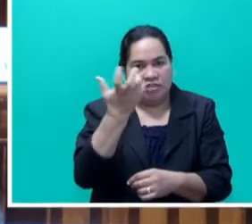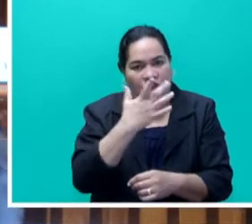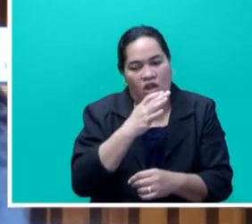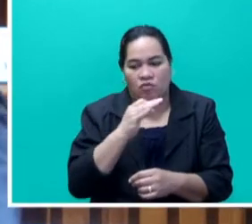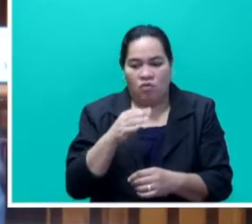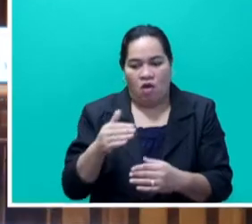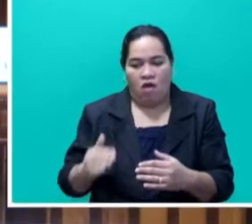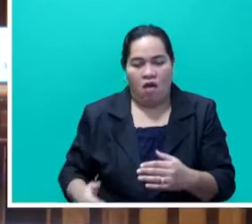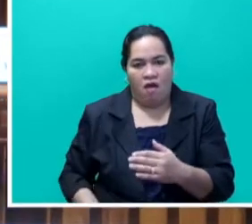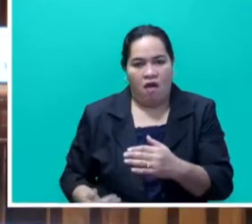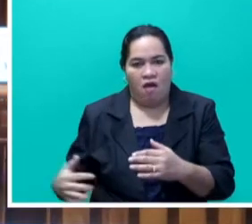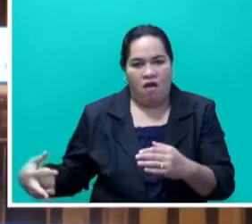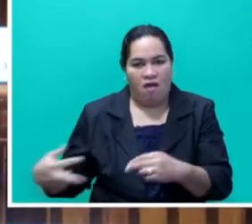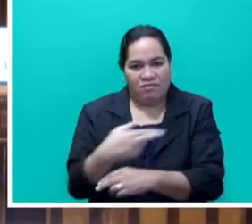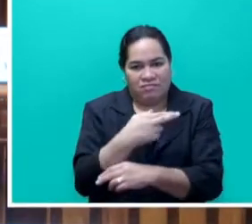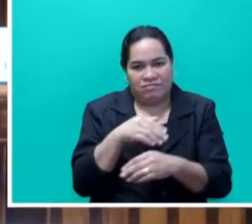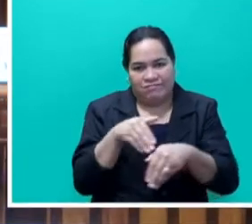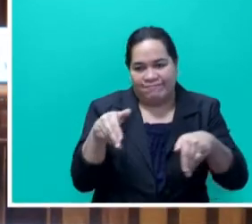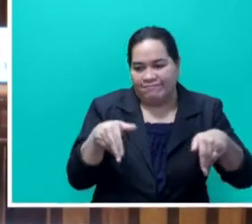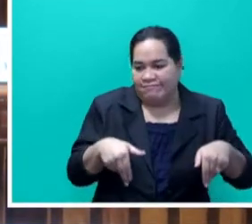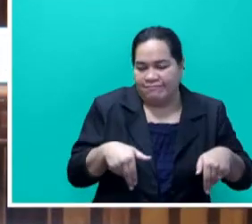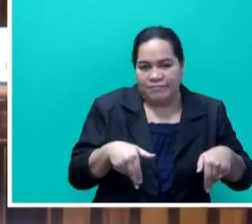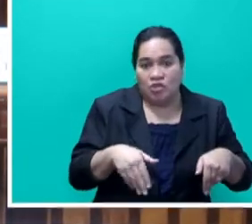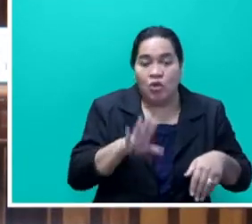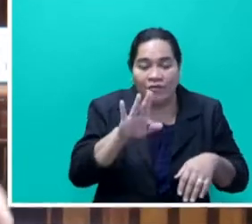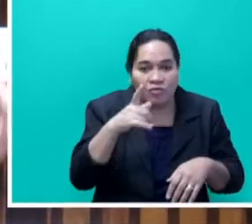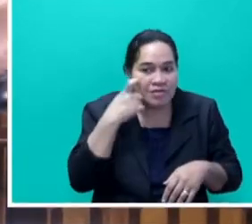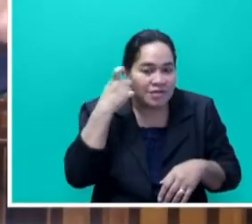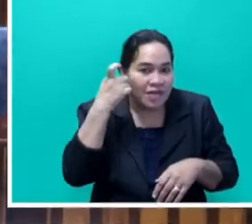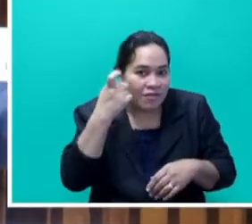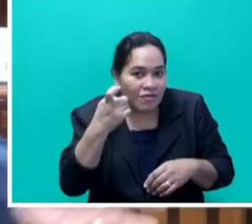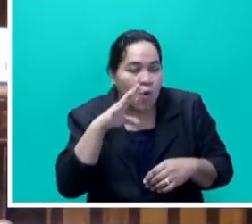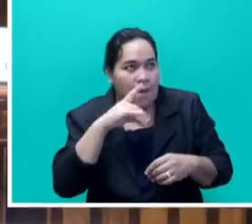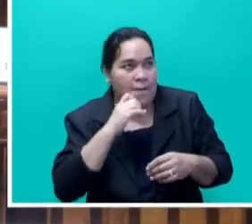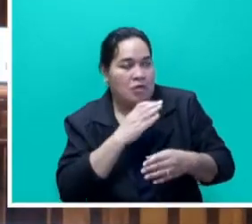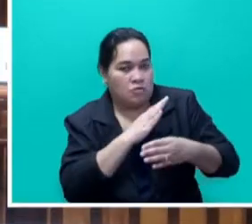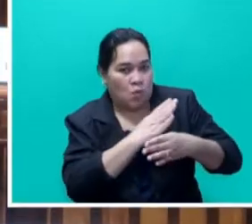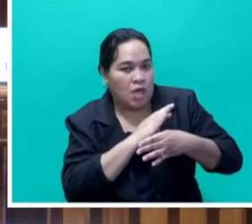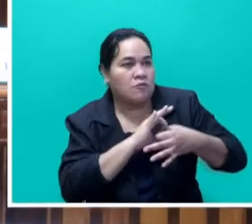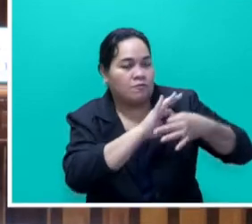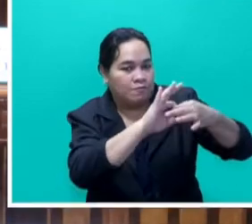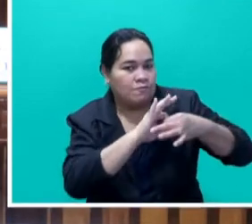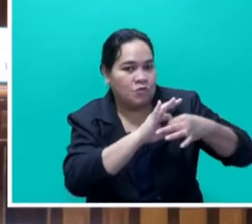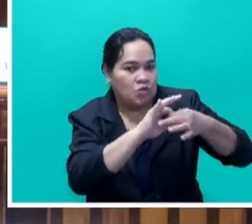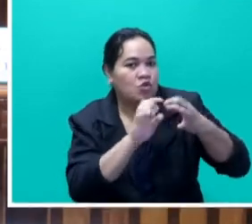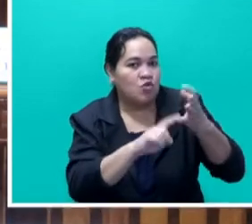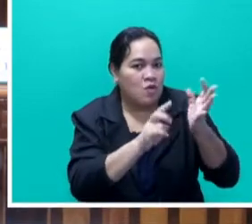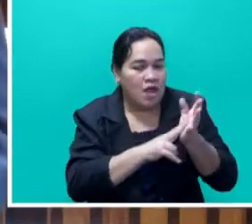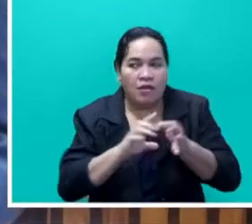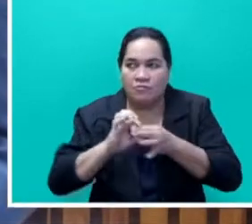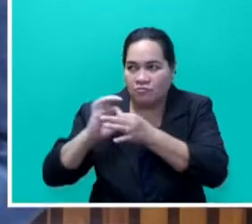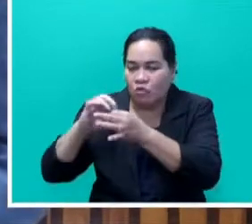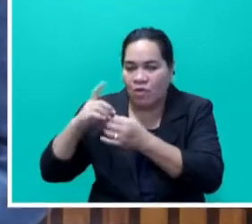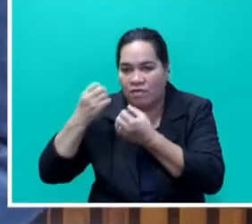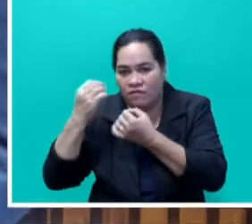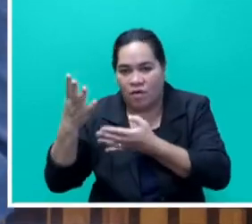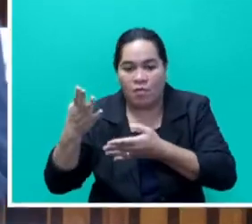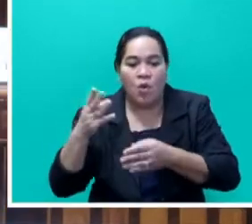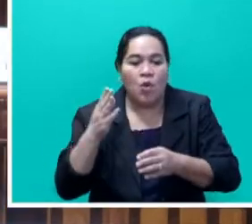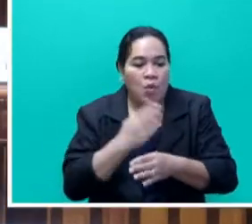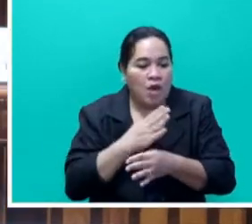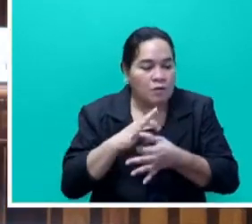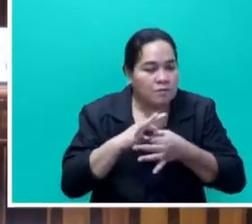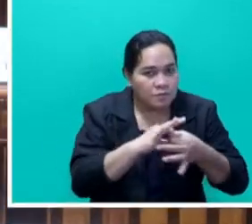areas of agriculture." So we have to be very mindful of that. We'll be working with UNODC regarding this. We'll be working with the Ministry of